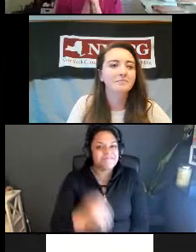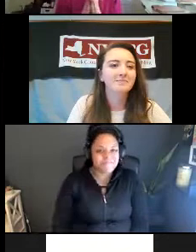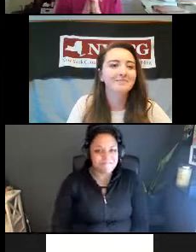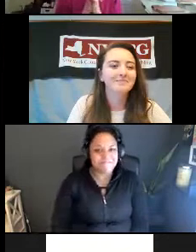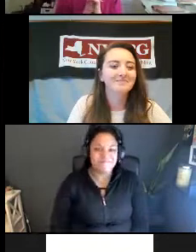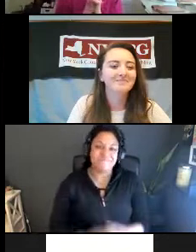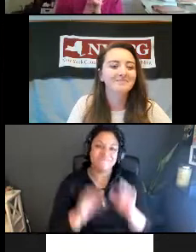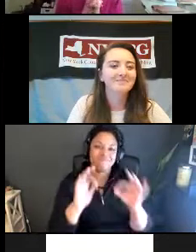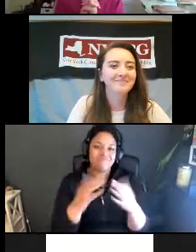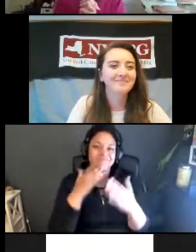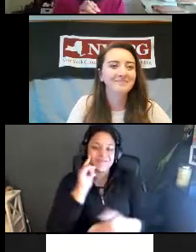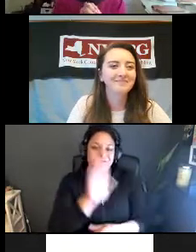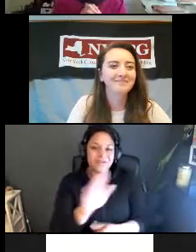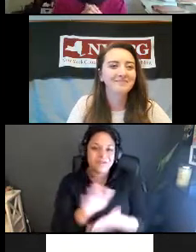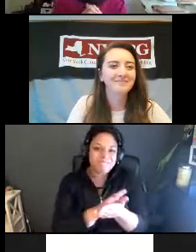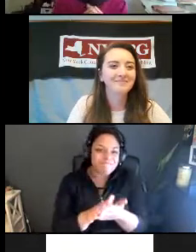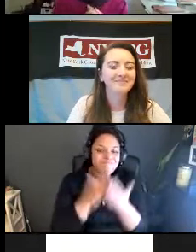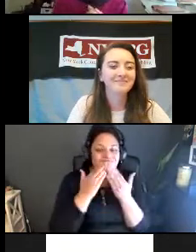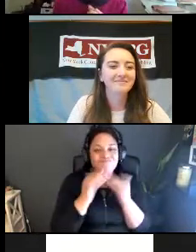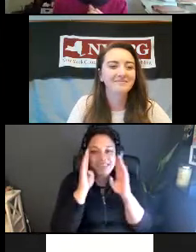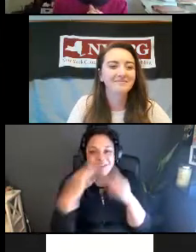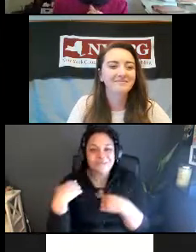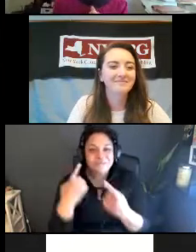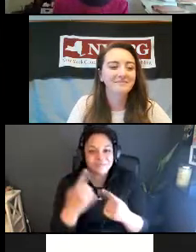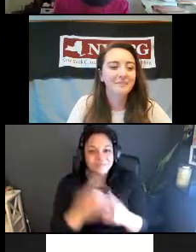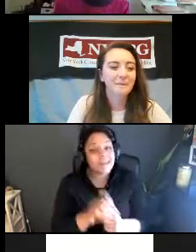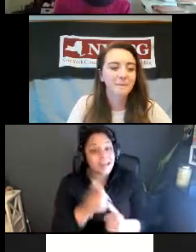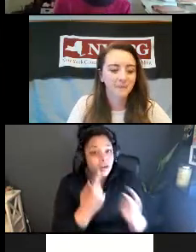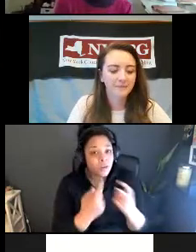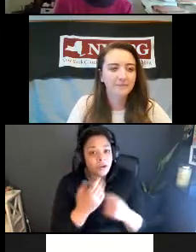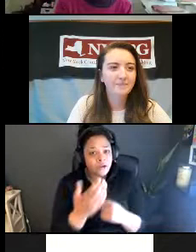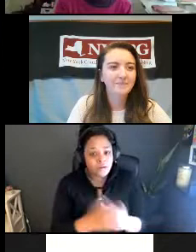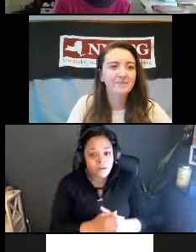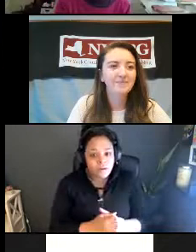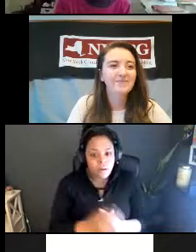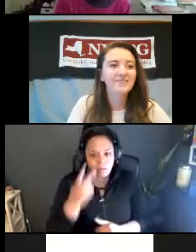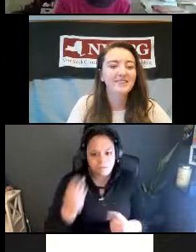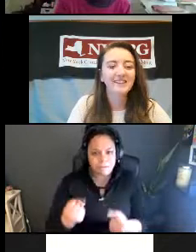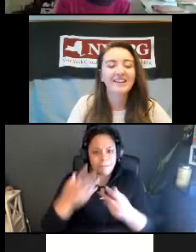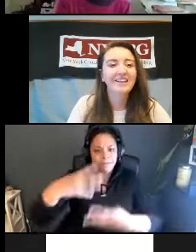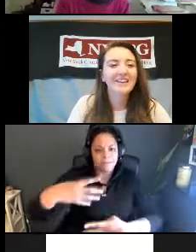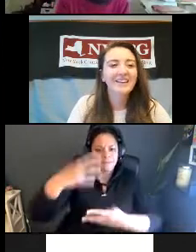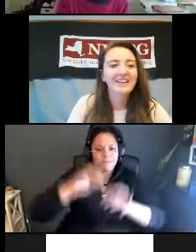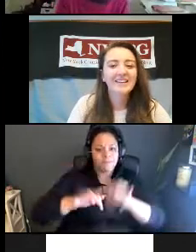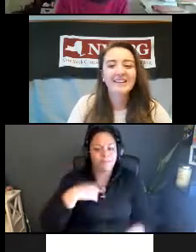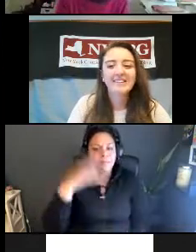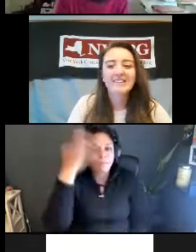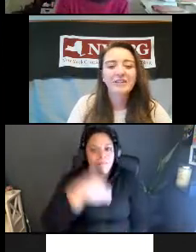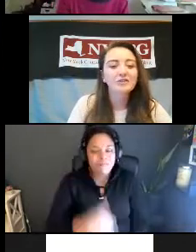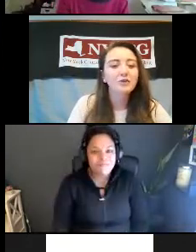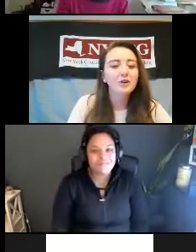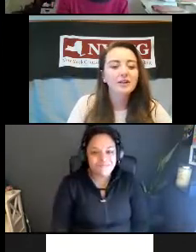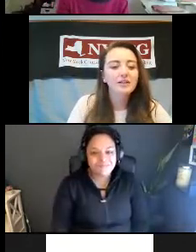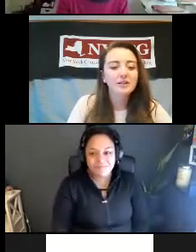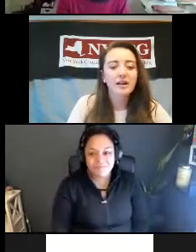Thank you so much for your kind attention and listening. Any questions? Oh, there's lots of stuff in the chat I didn't notice.